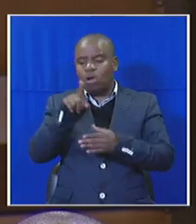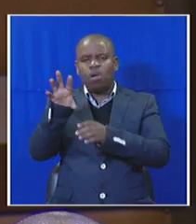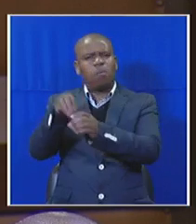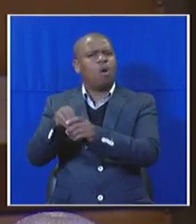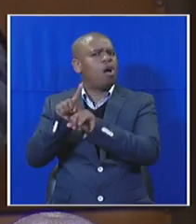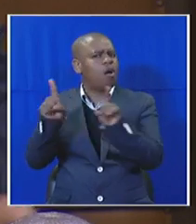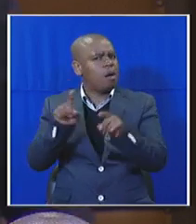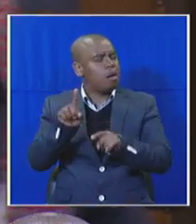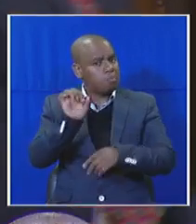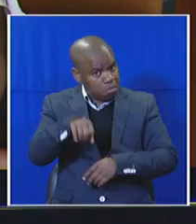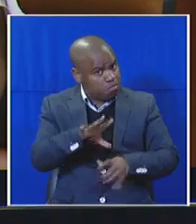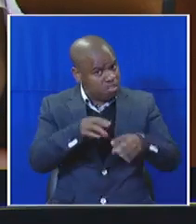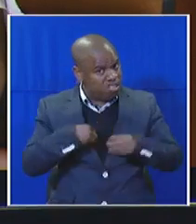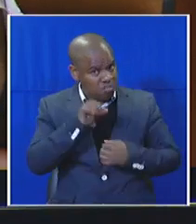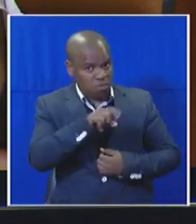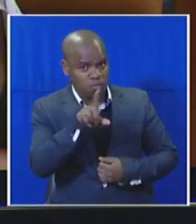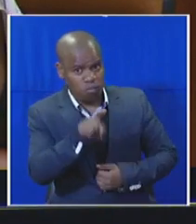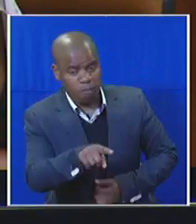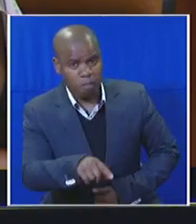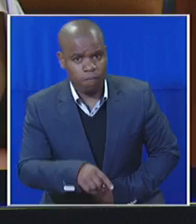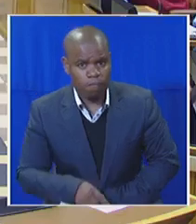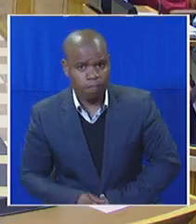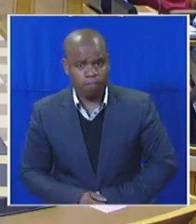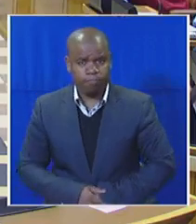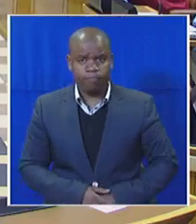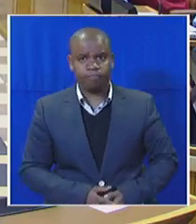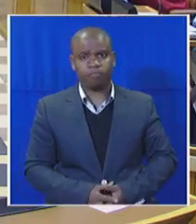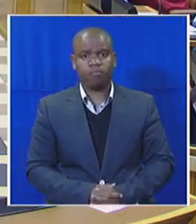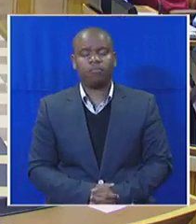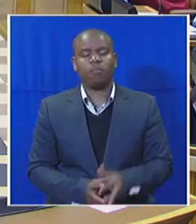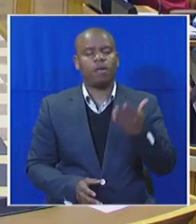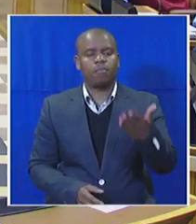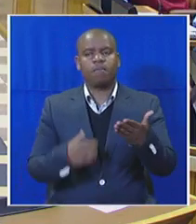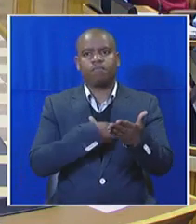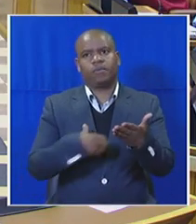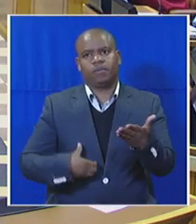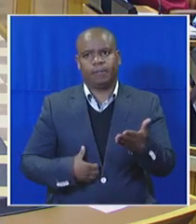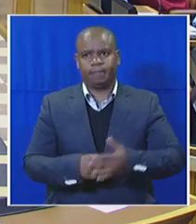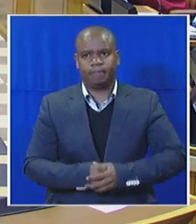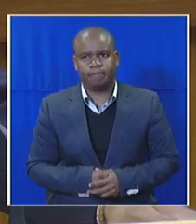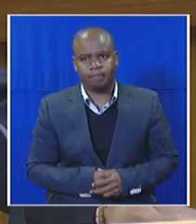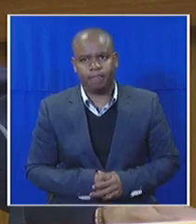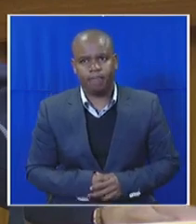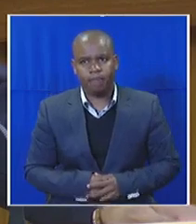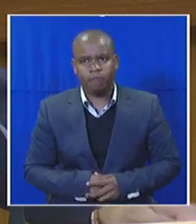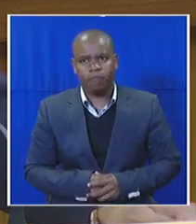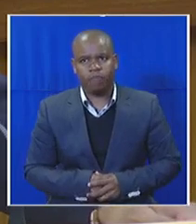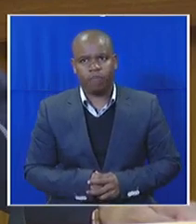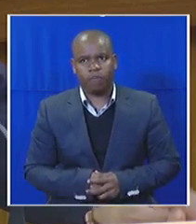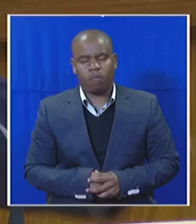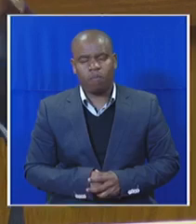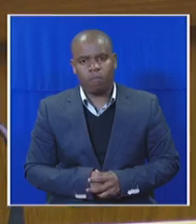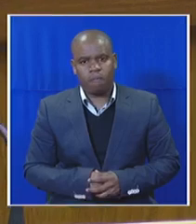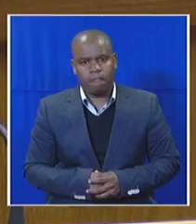Thank you. The Honorable the President. Well, thank you very much, Honorable